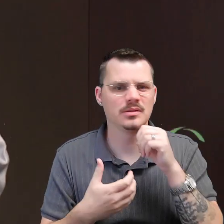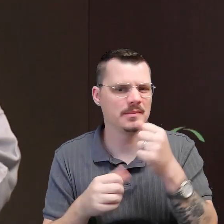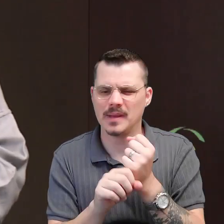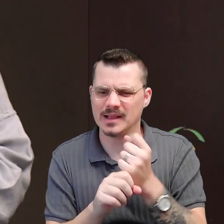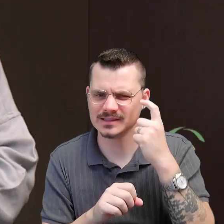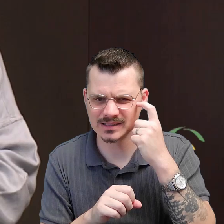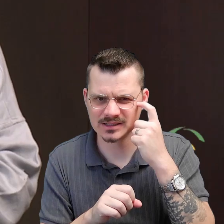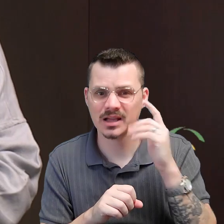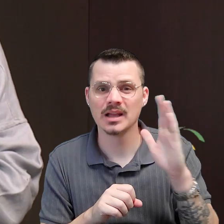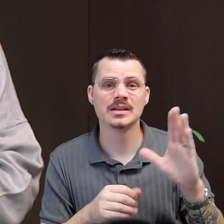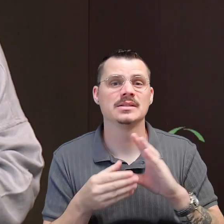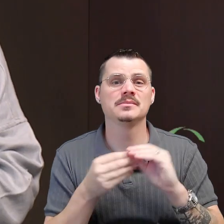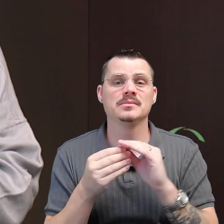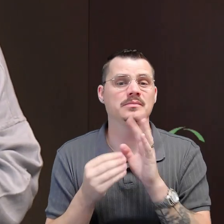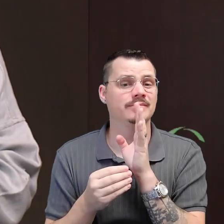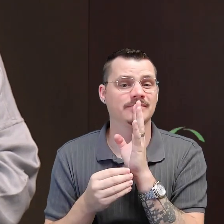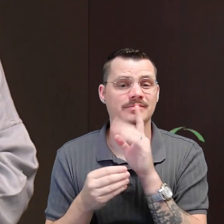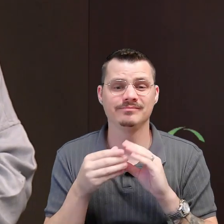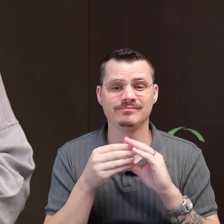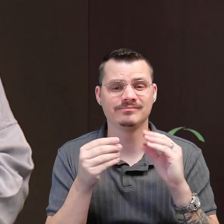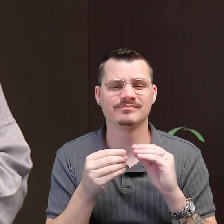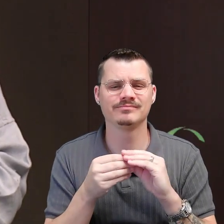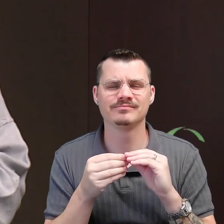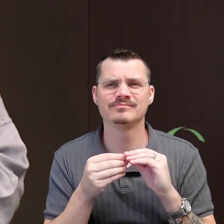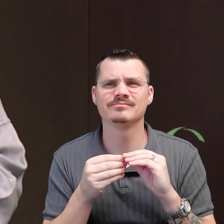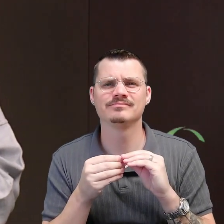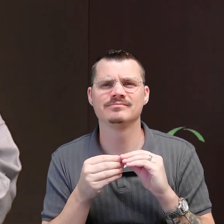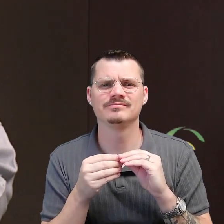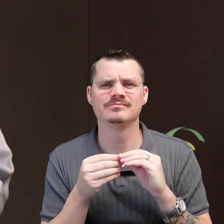sense, and his speech had this sort of